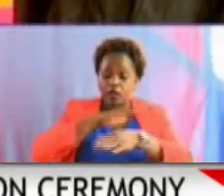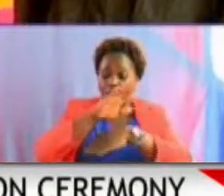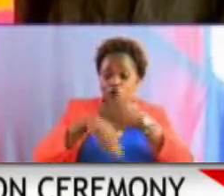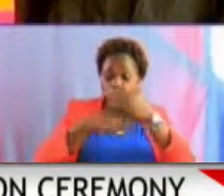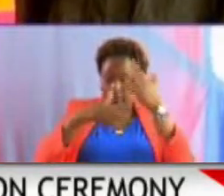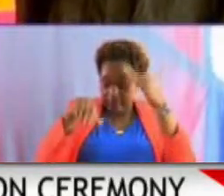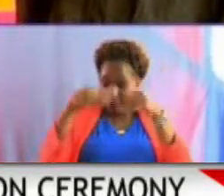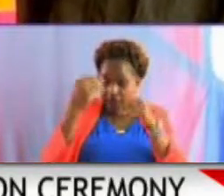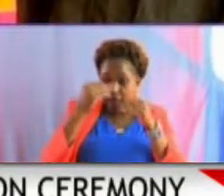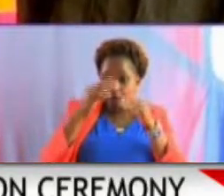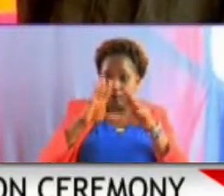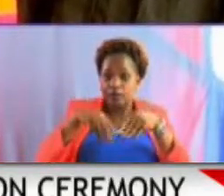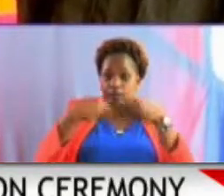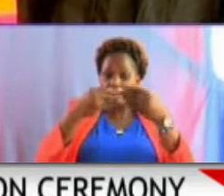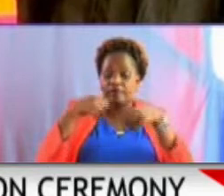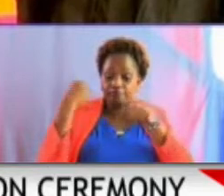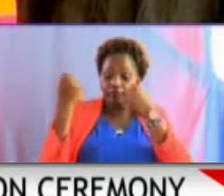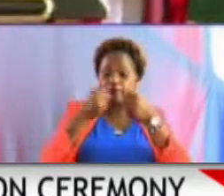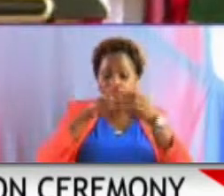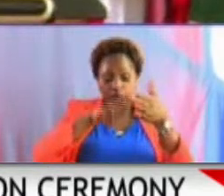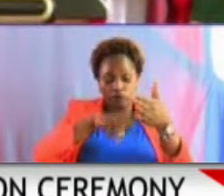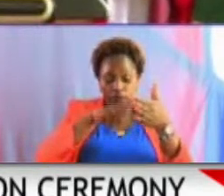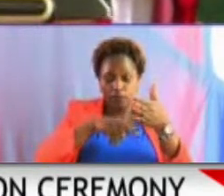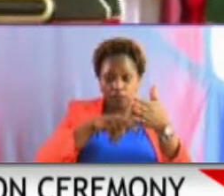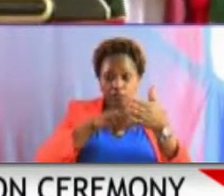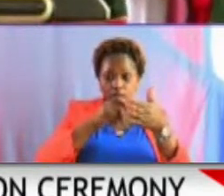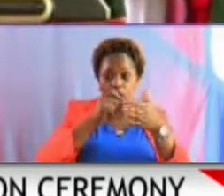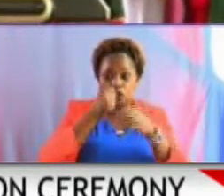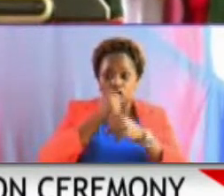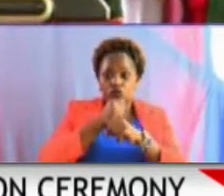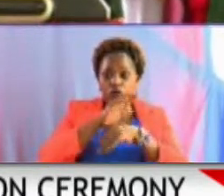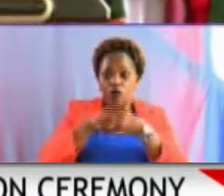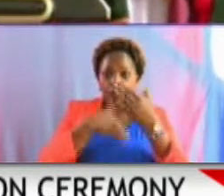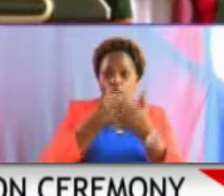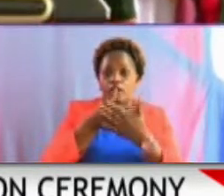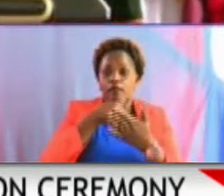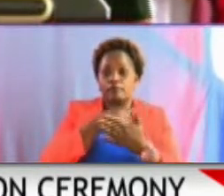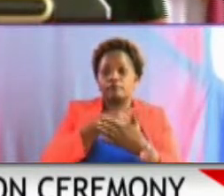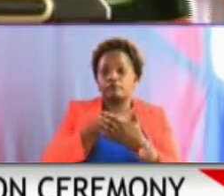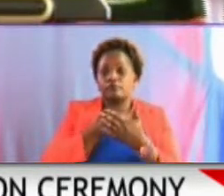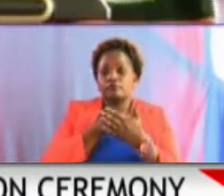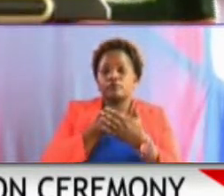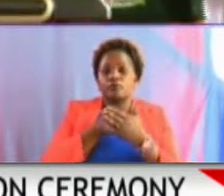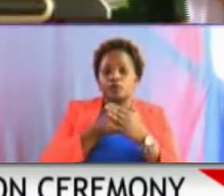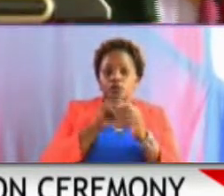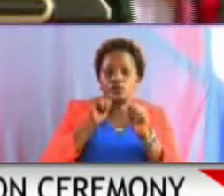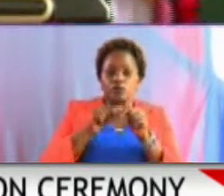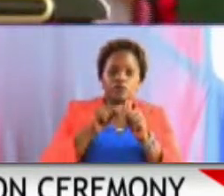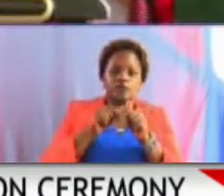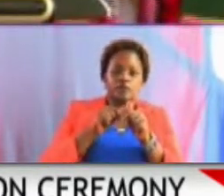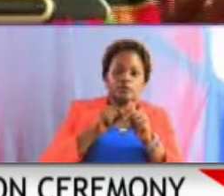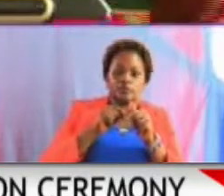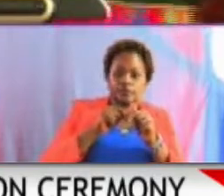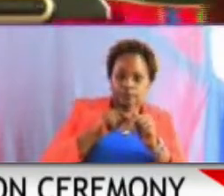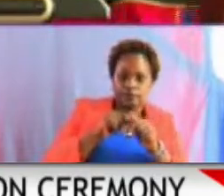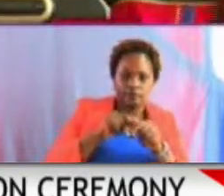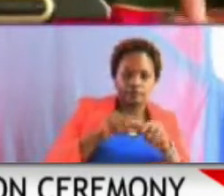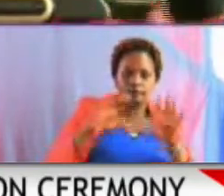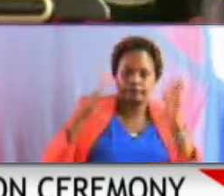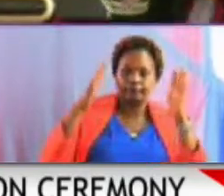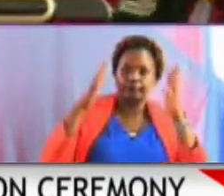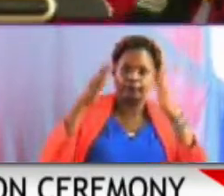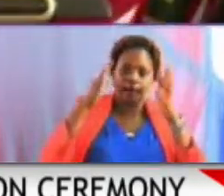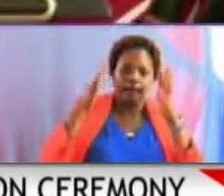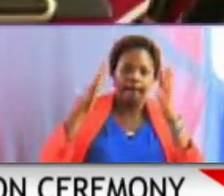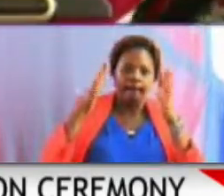university, give power to read and do all that appertains to these degrees.